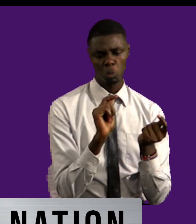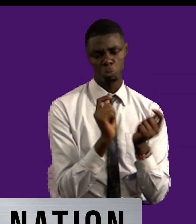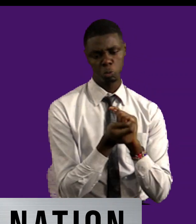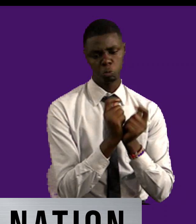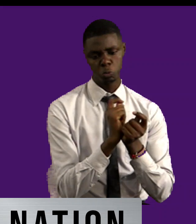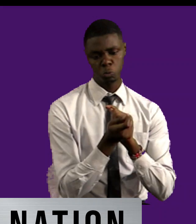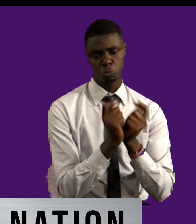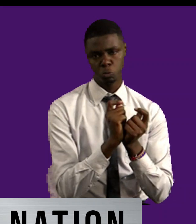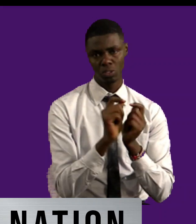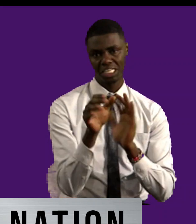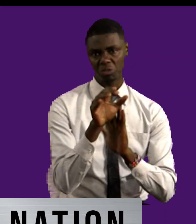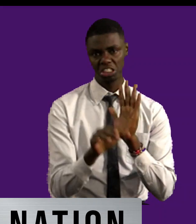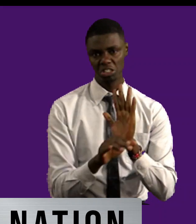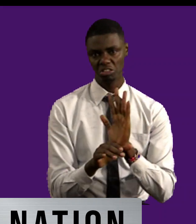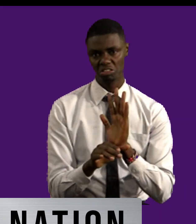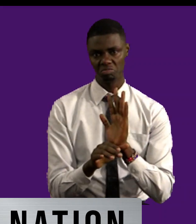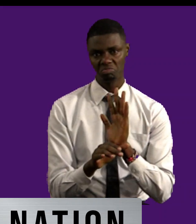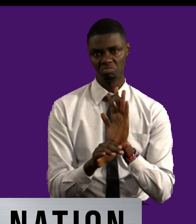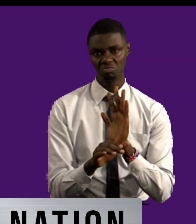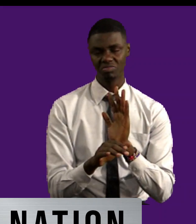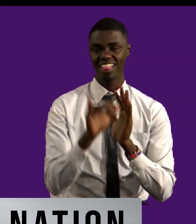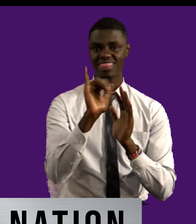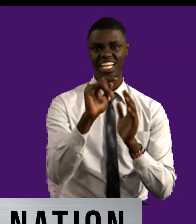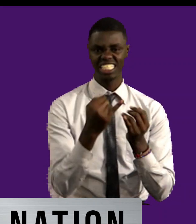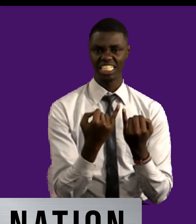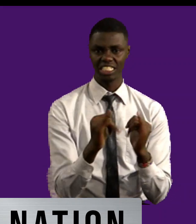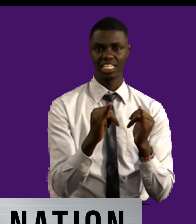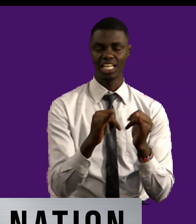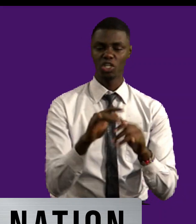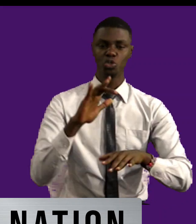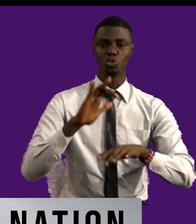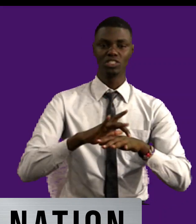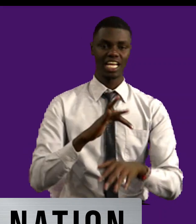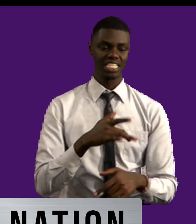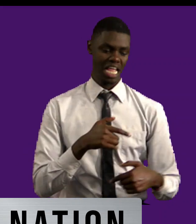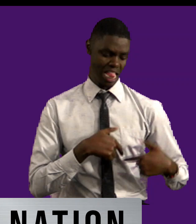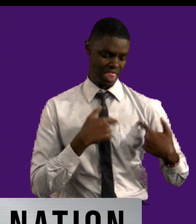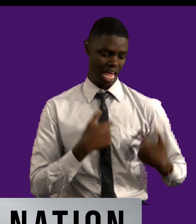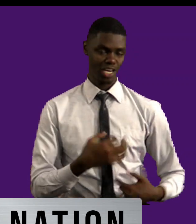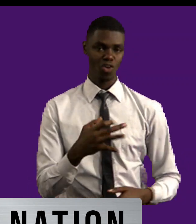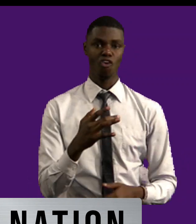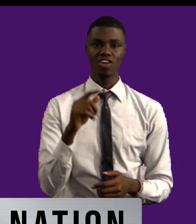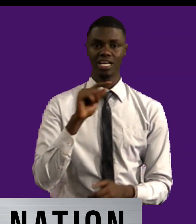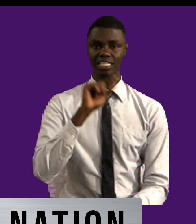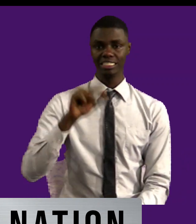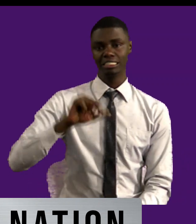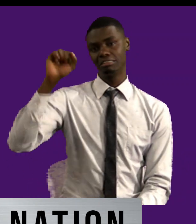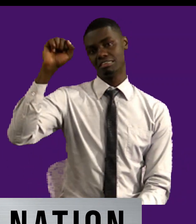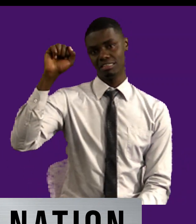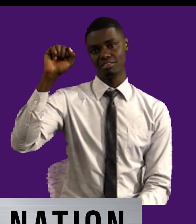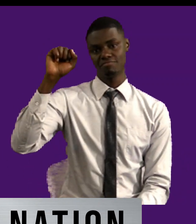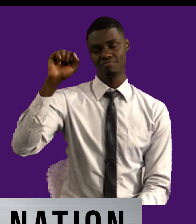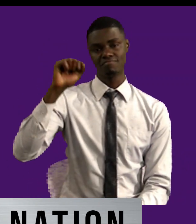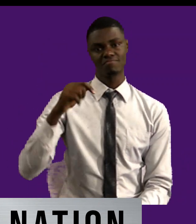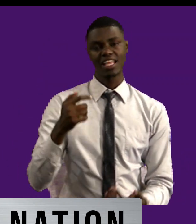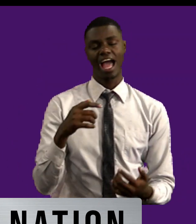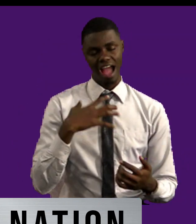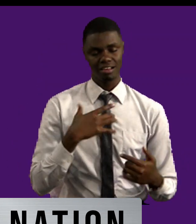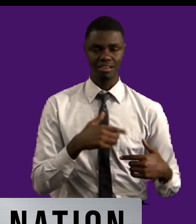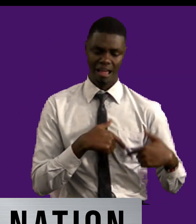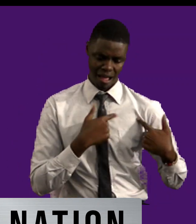the constitution is an attempt to touch the hearts of Gen Zs, which is still